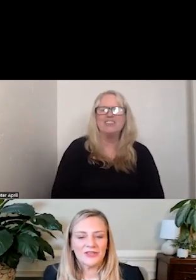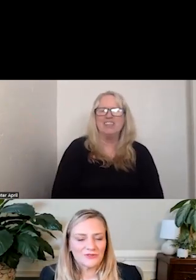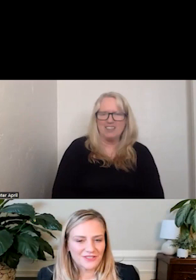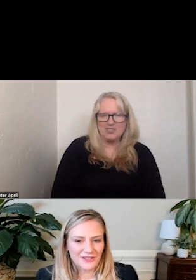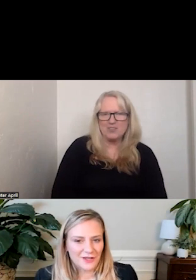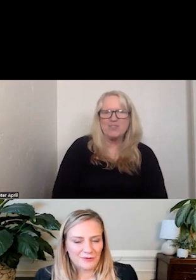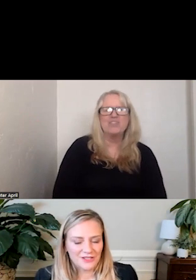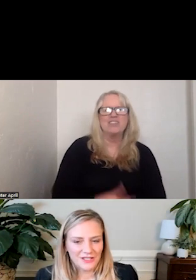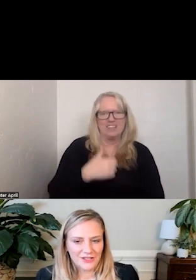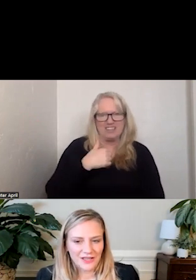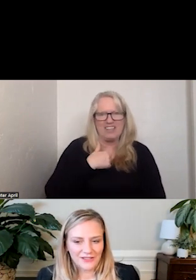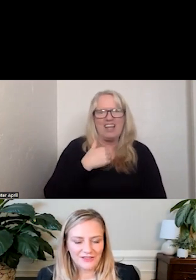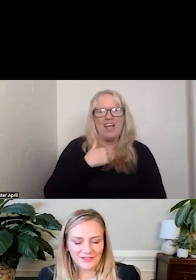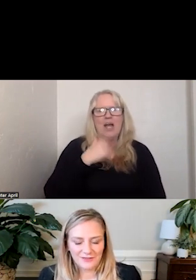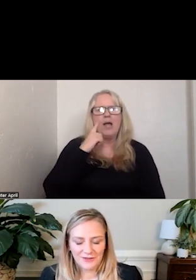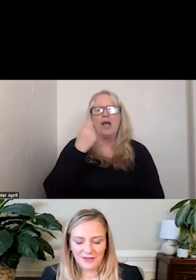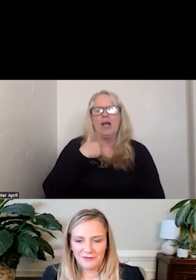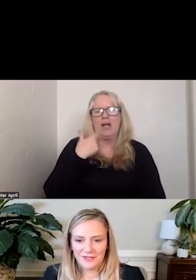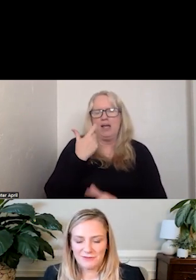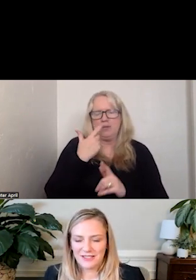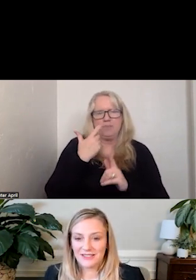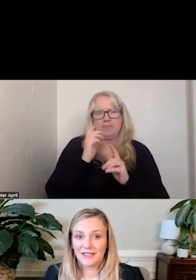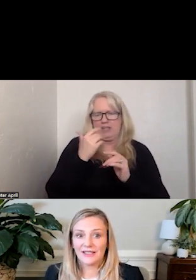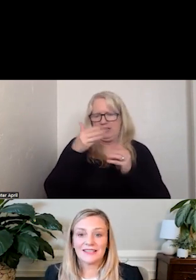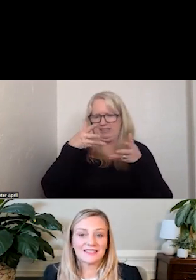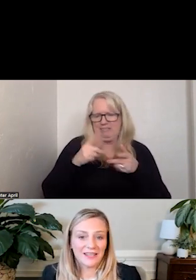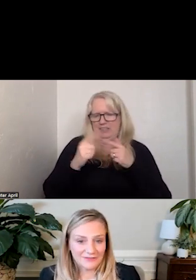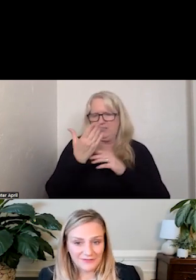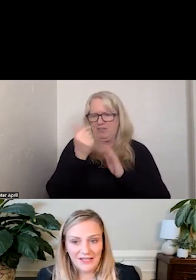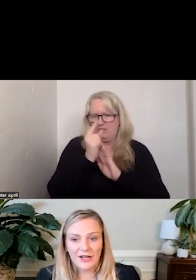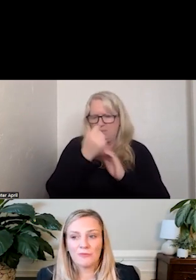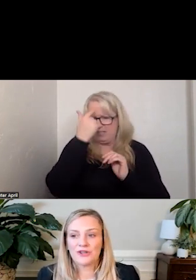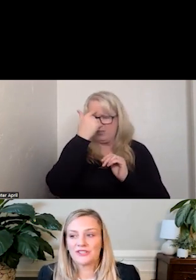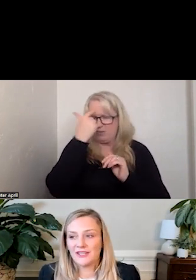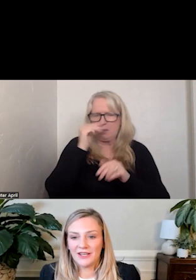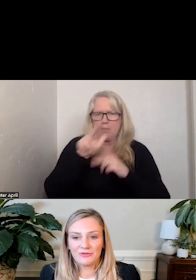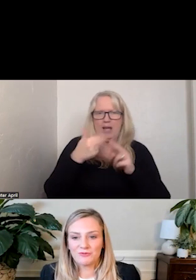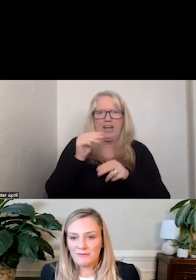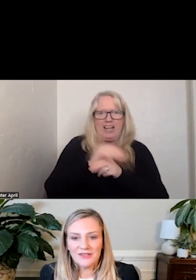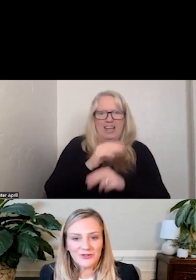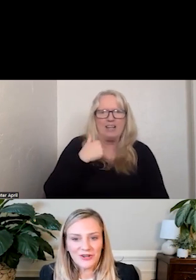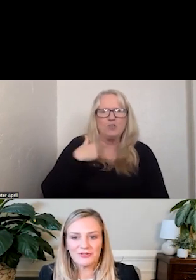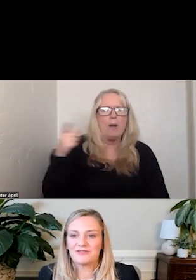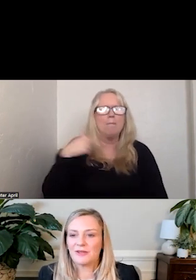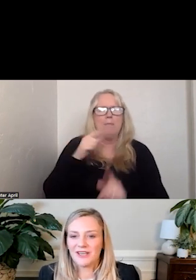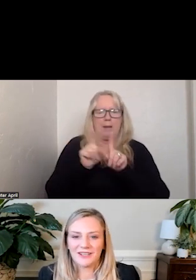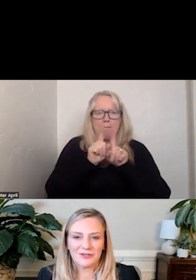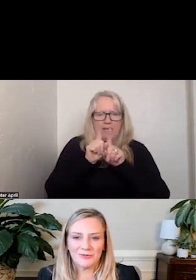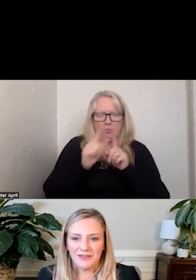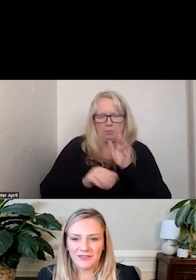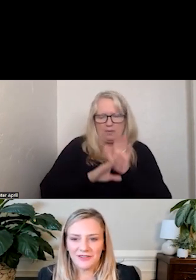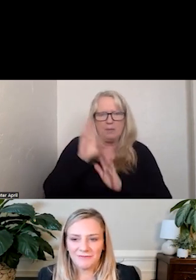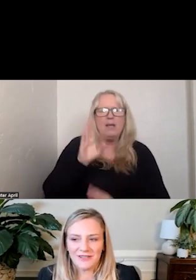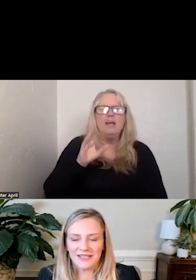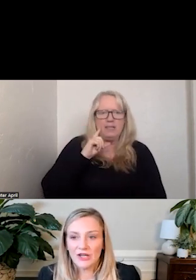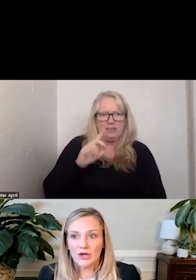I used the skill that I'm going to teach at the end of this 15 minutes last night. Marsha Linehan, who's my mentor, who developed dialectical